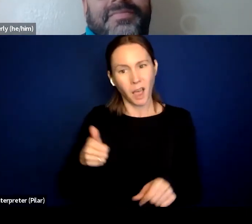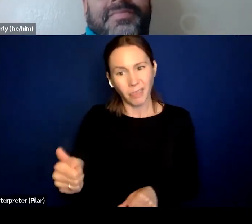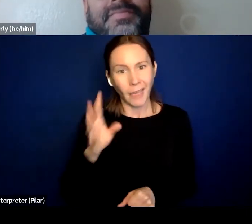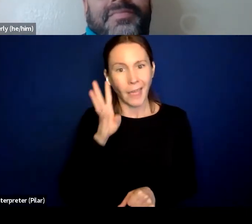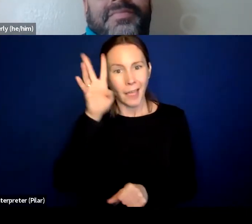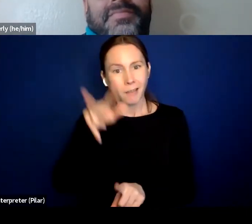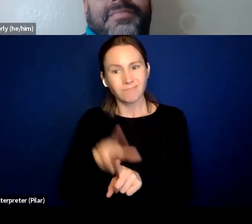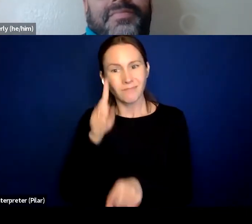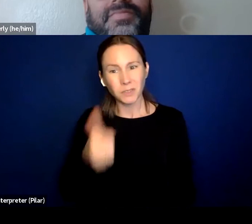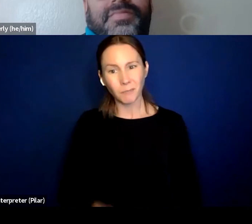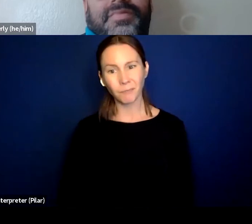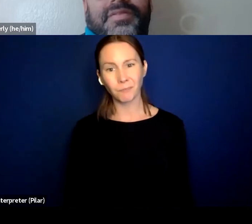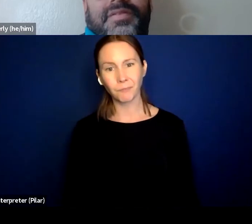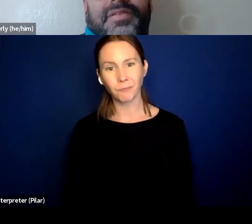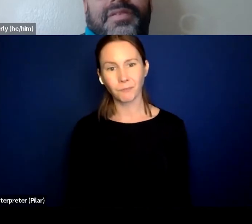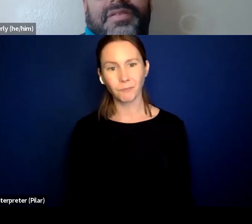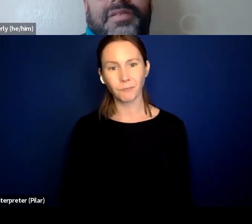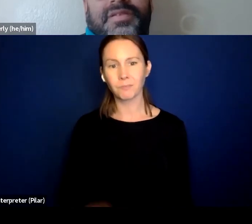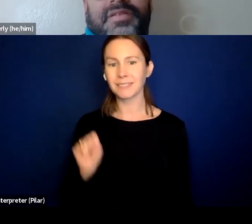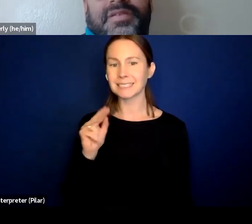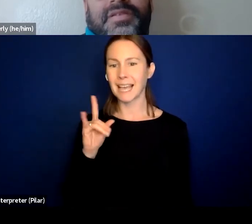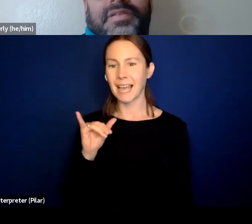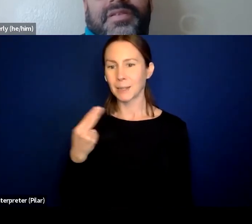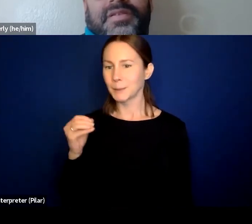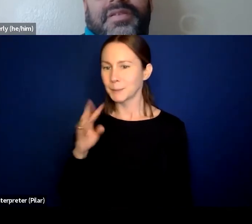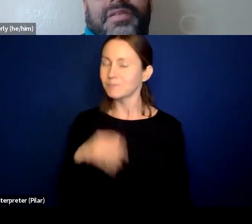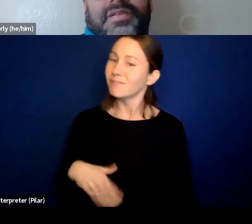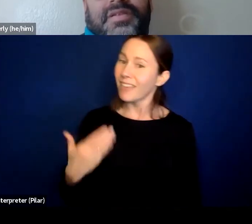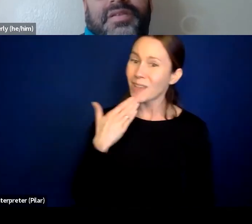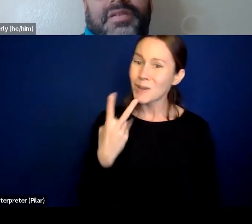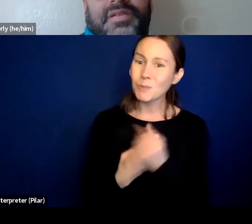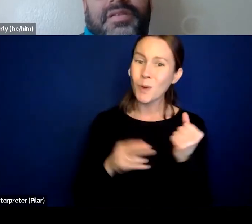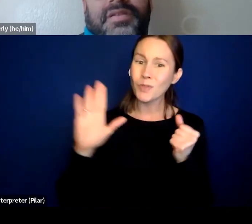Yeah, thank you both for what you shared and offered.